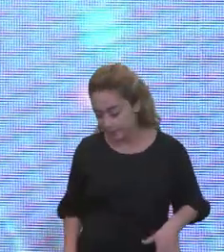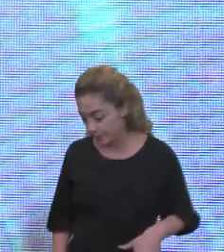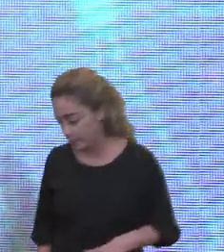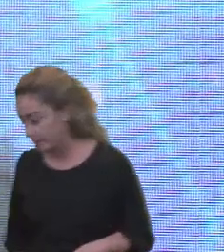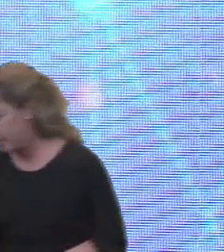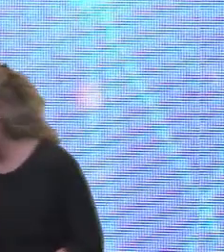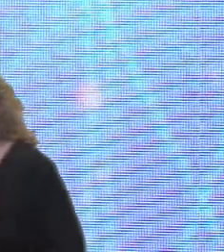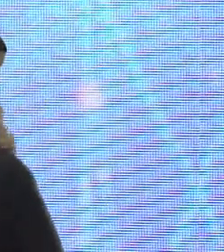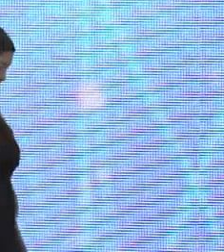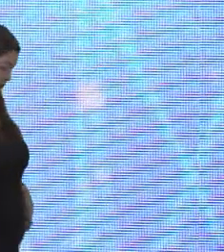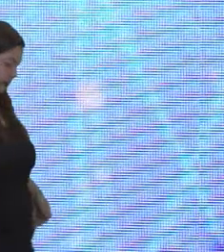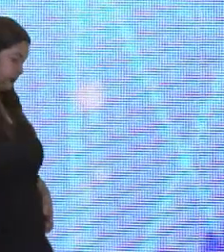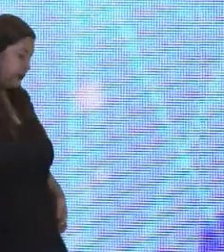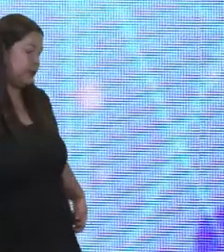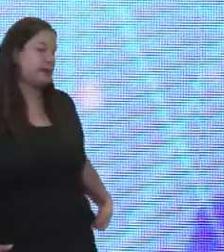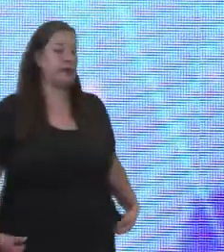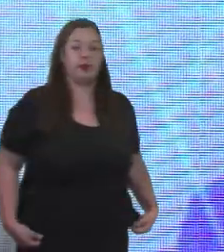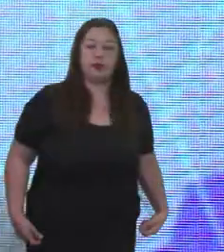but still,